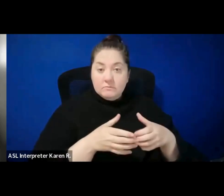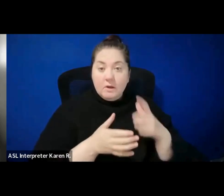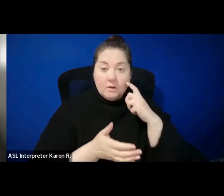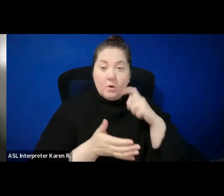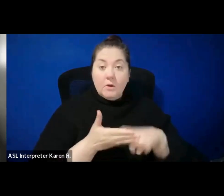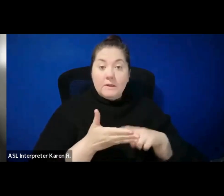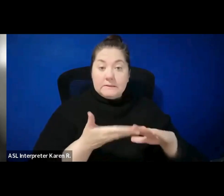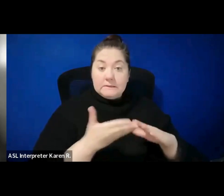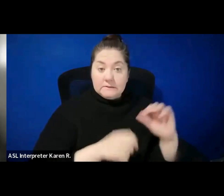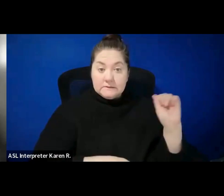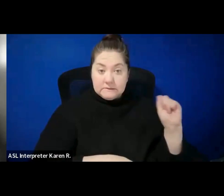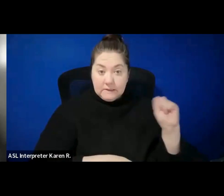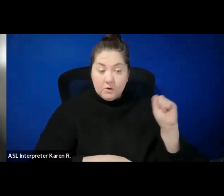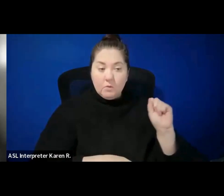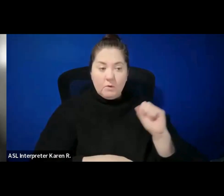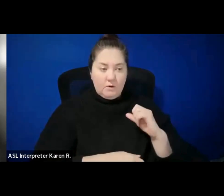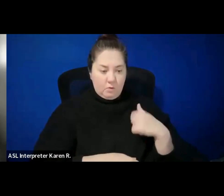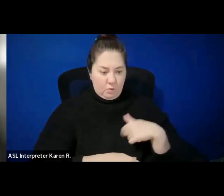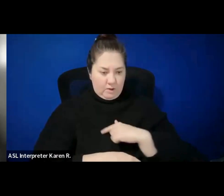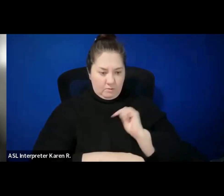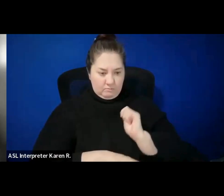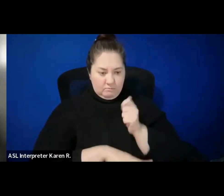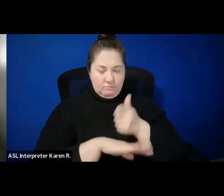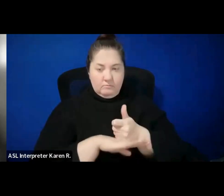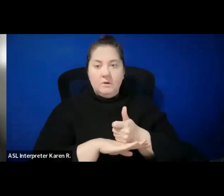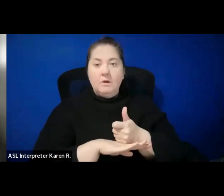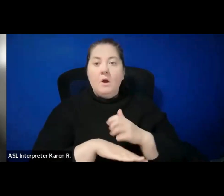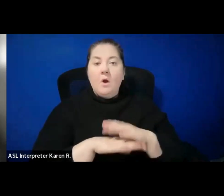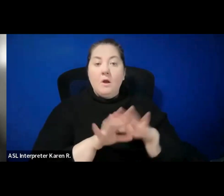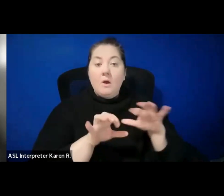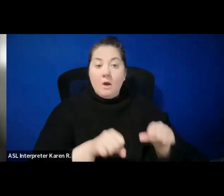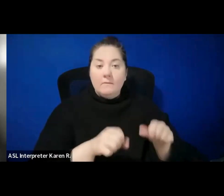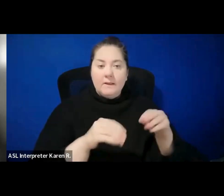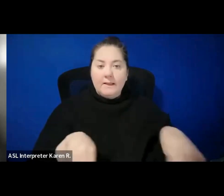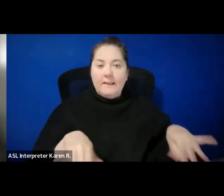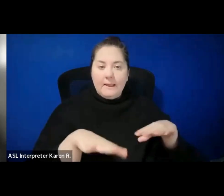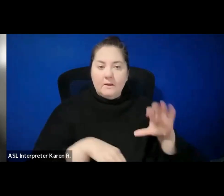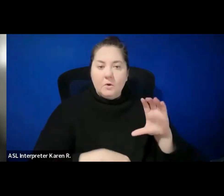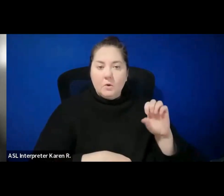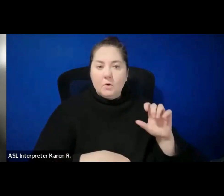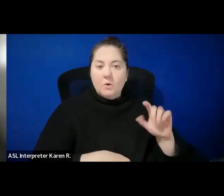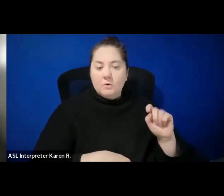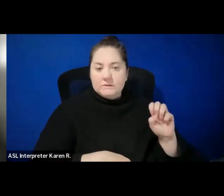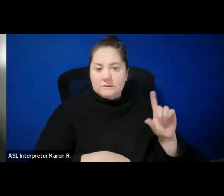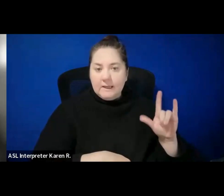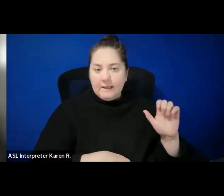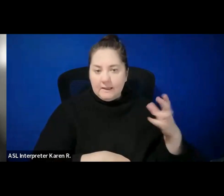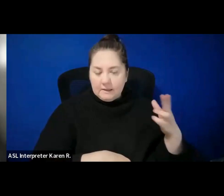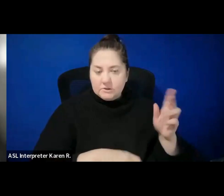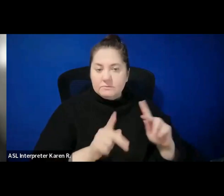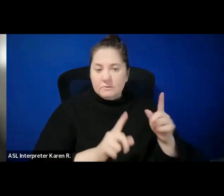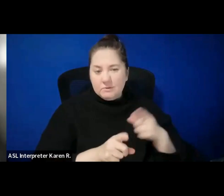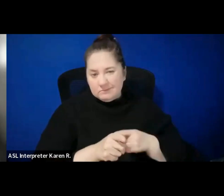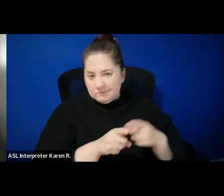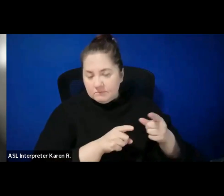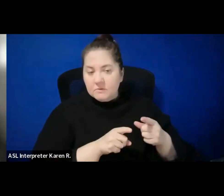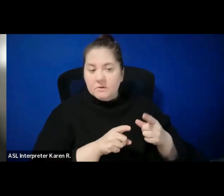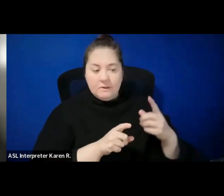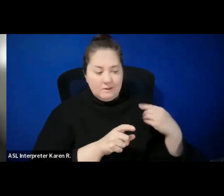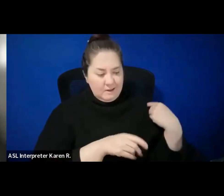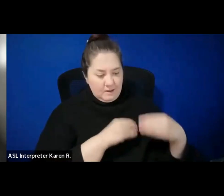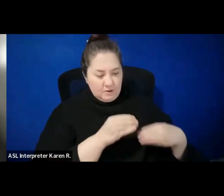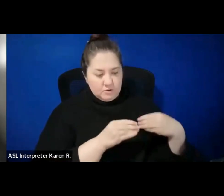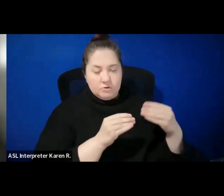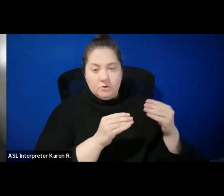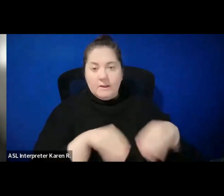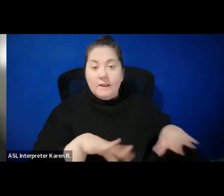the city of Seattle, where Arts Fund is based, is on the occupied lands of the Coast Salish people, specifically the ancestral